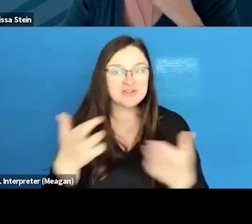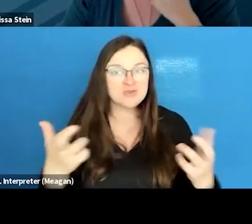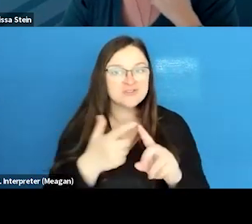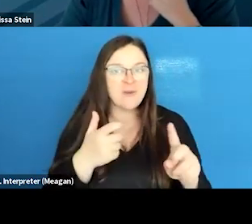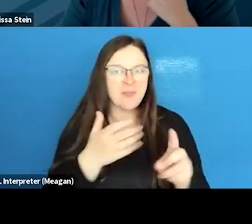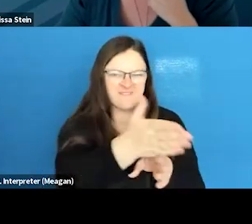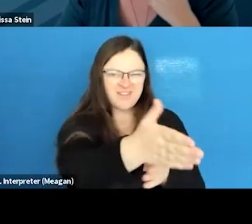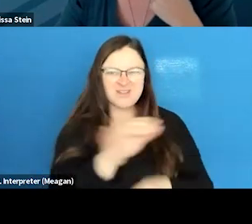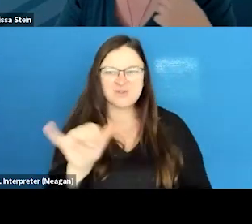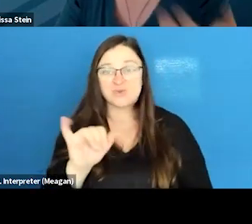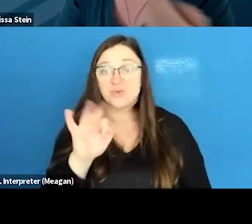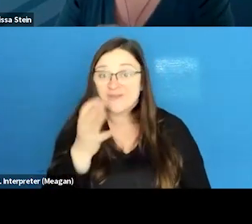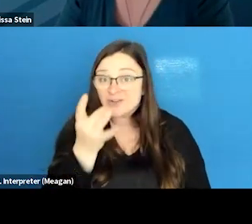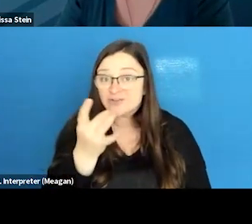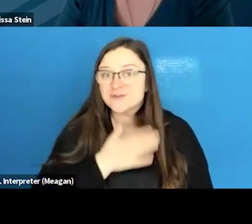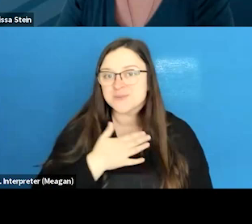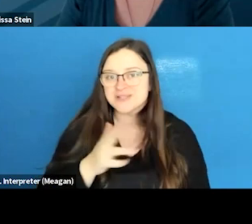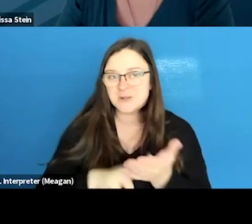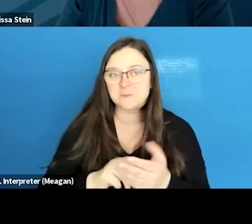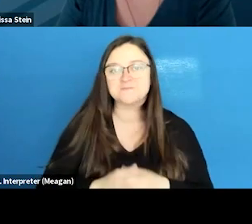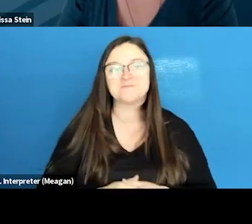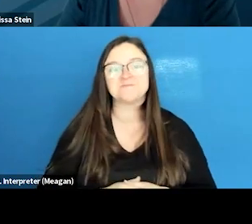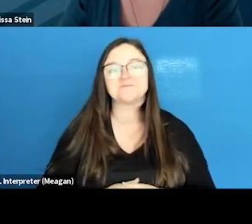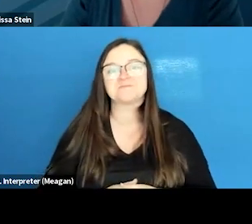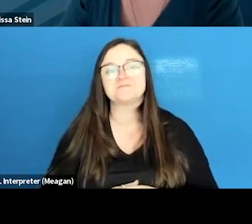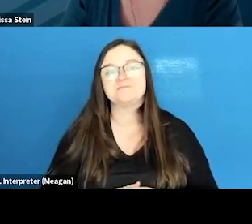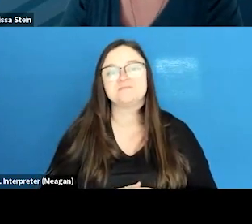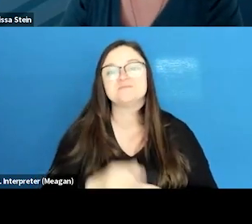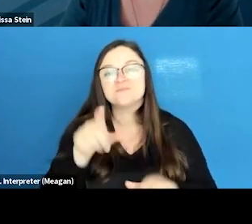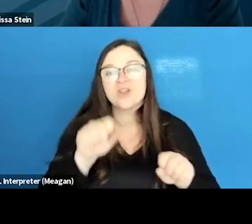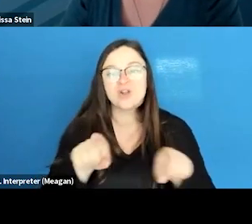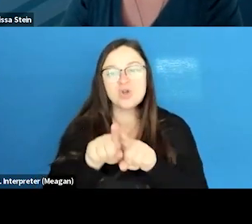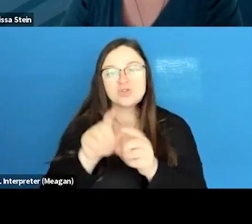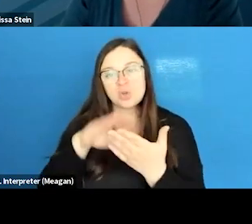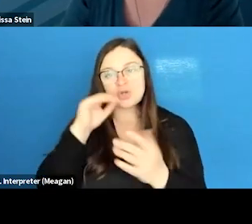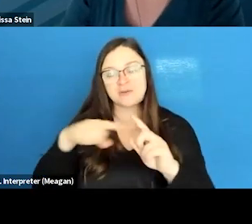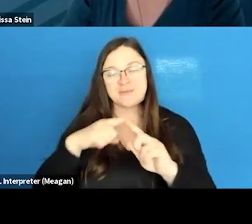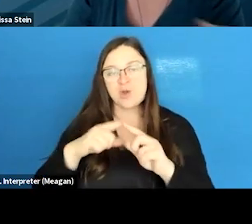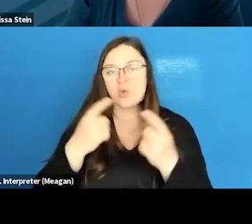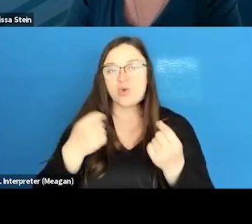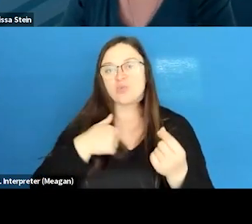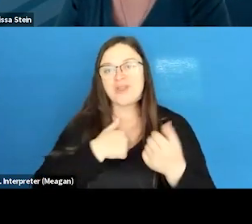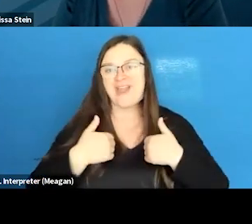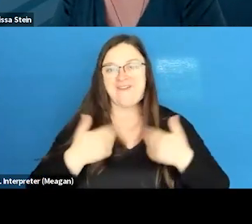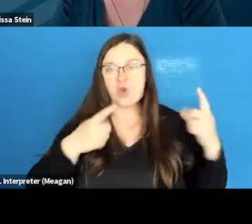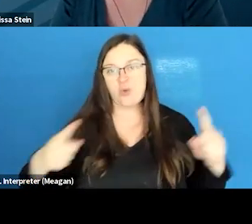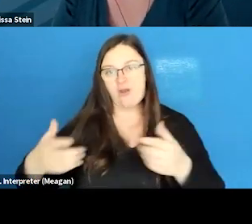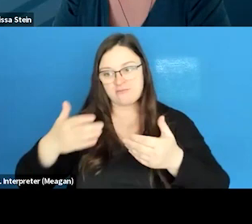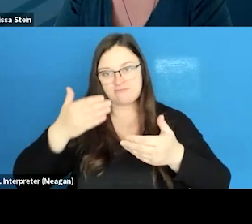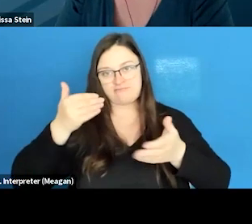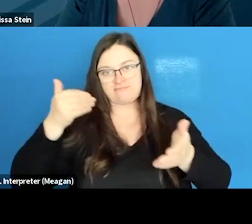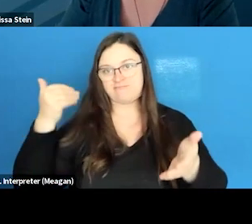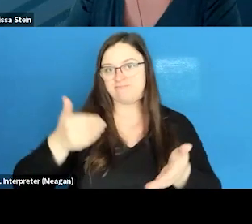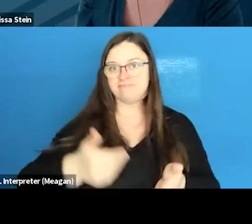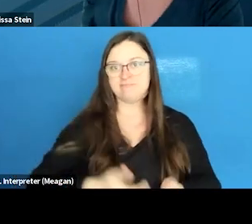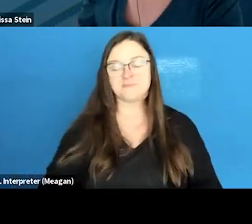that. That listserv is also where you can learn about our upcoming webinars. And finally,